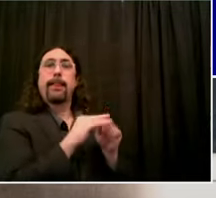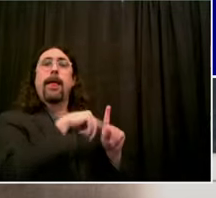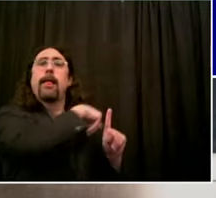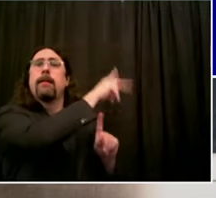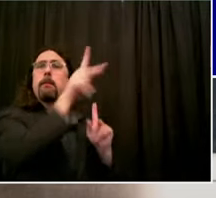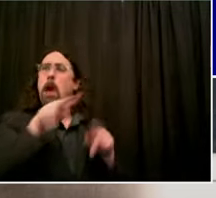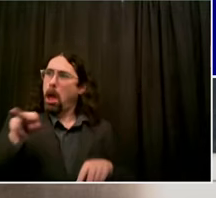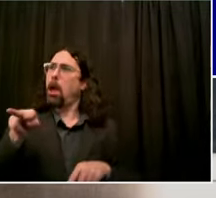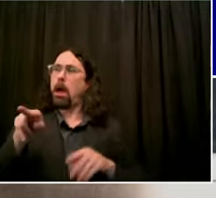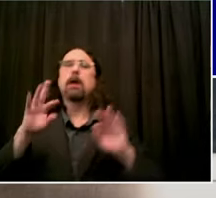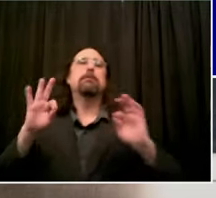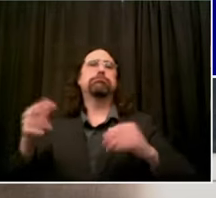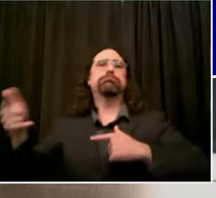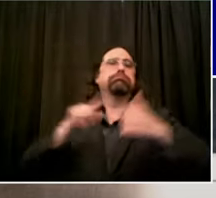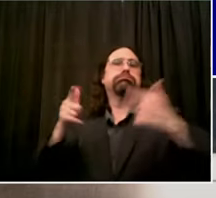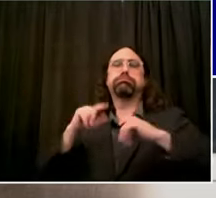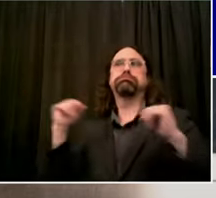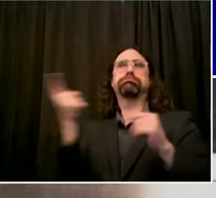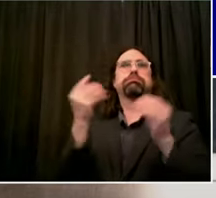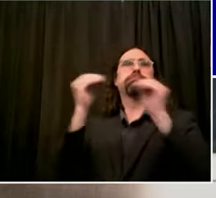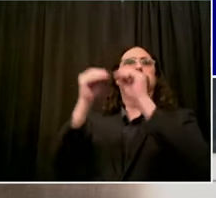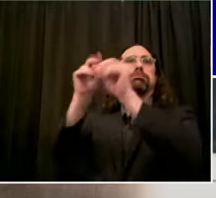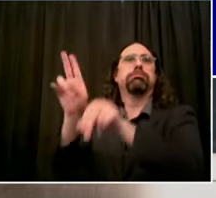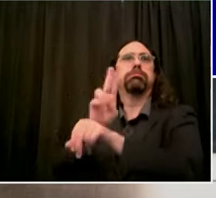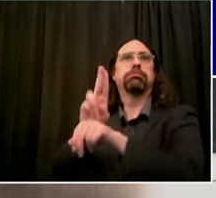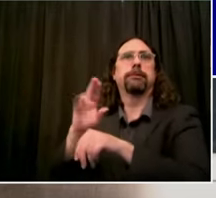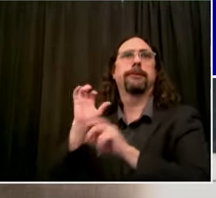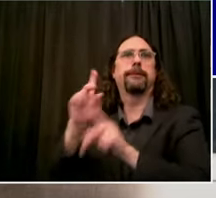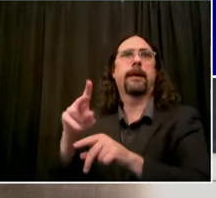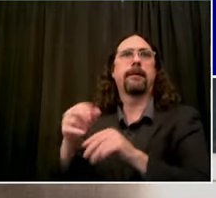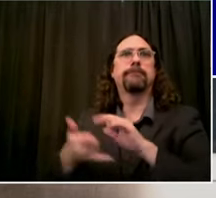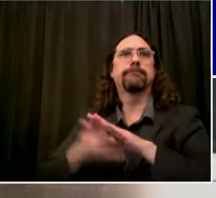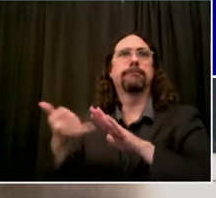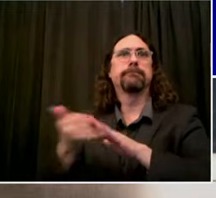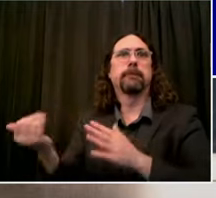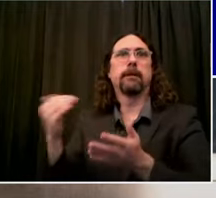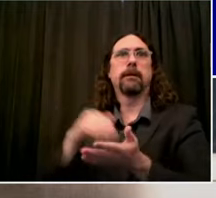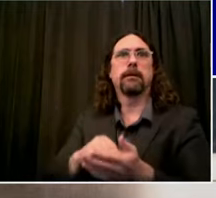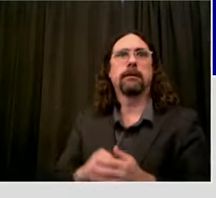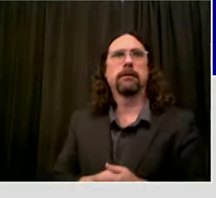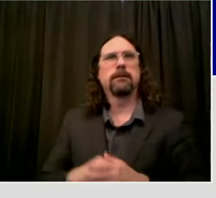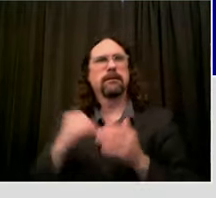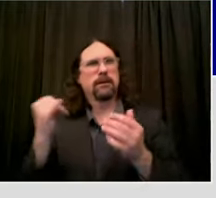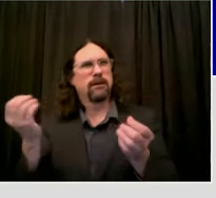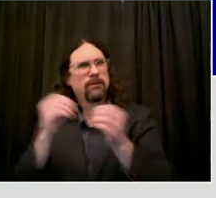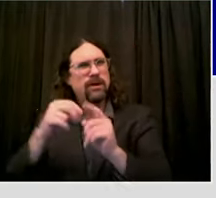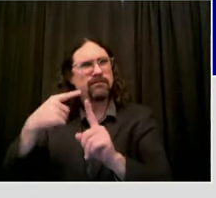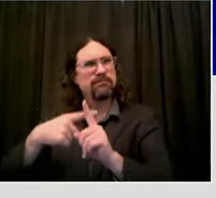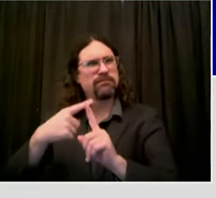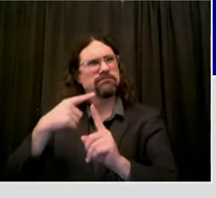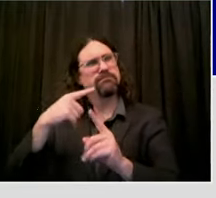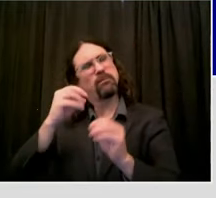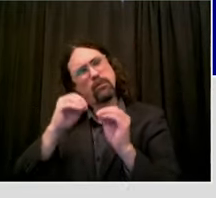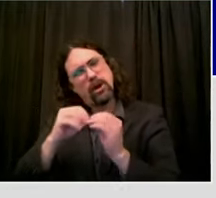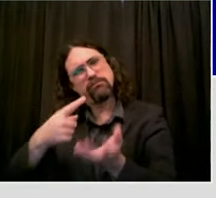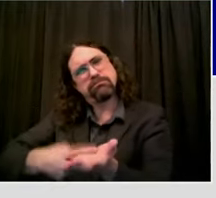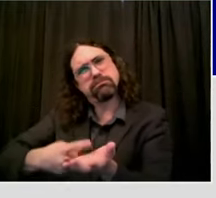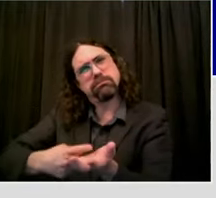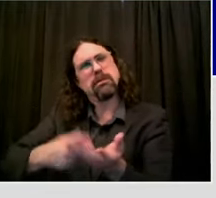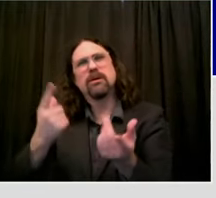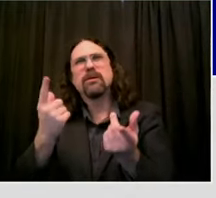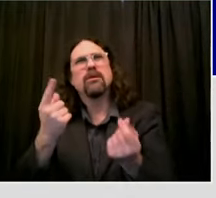equation is to protect our health and our safety with a strong test and trace plan. Now, we've been talking about this for